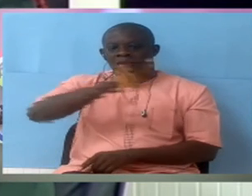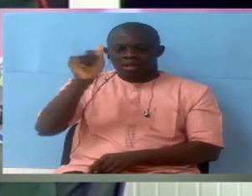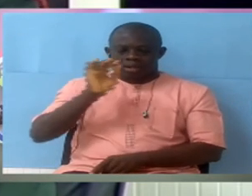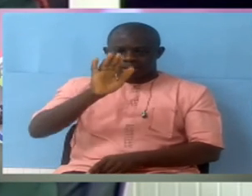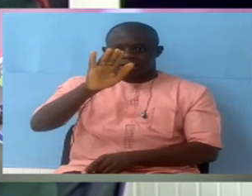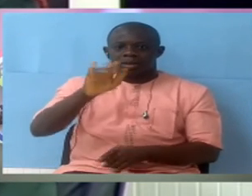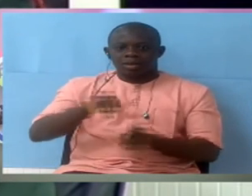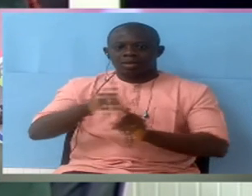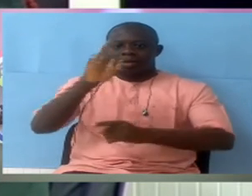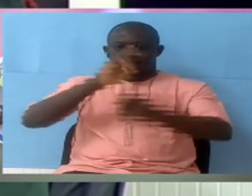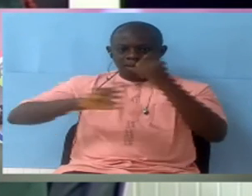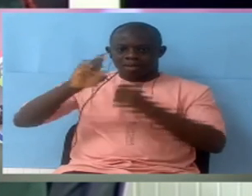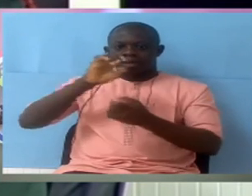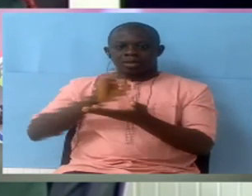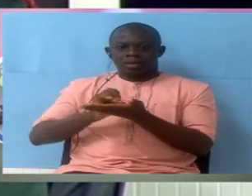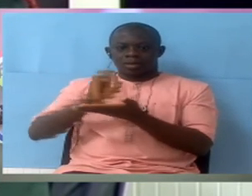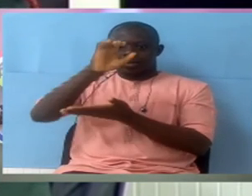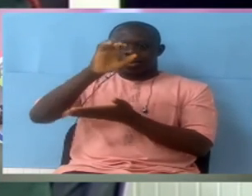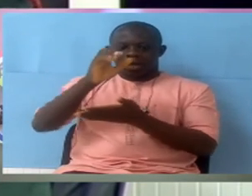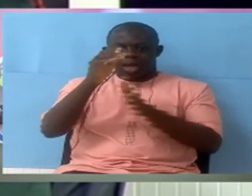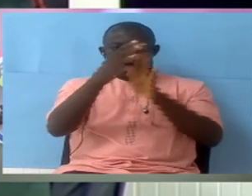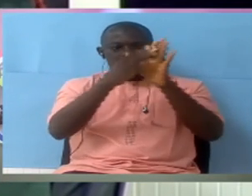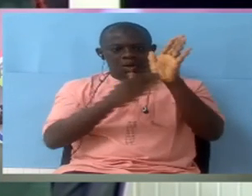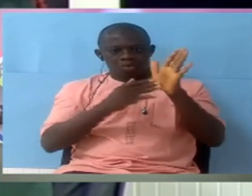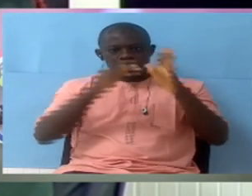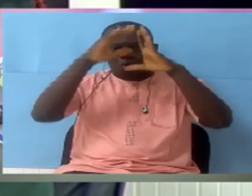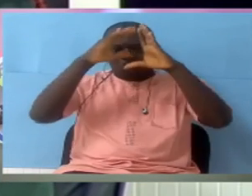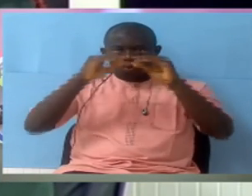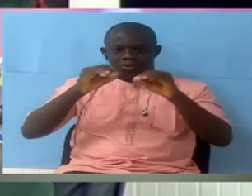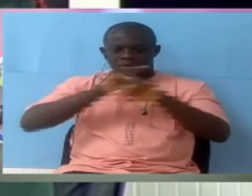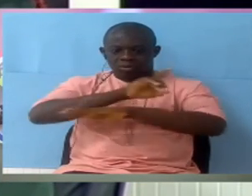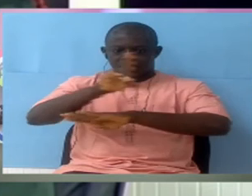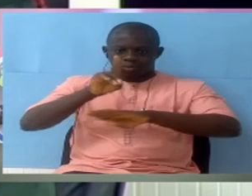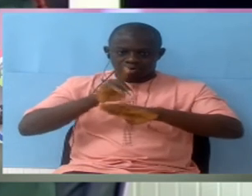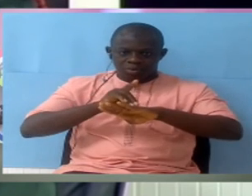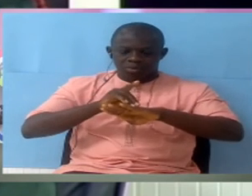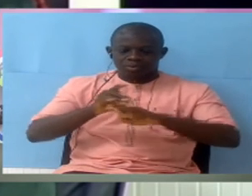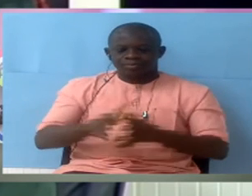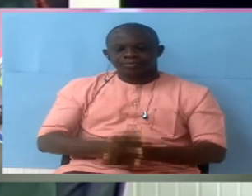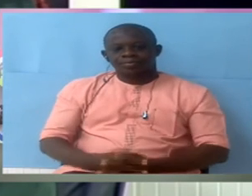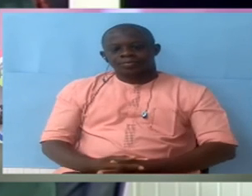later posted to the accounts office.